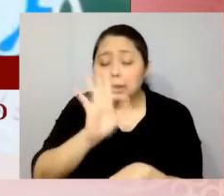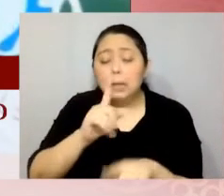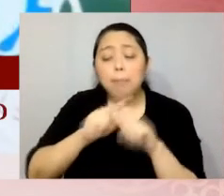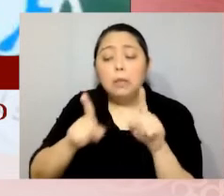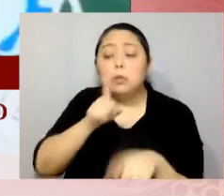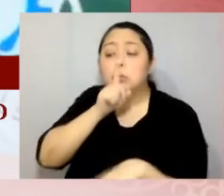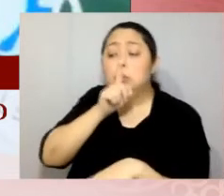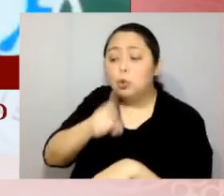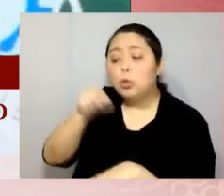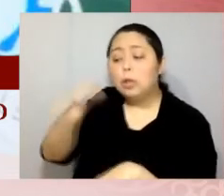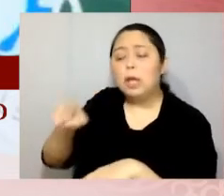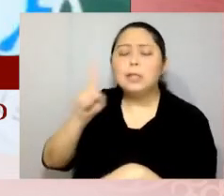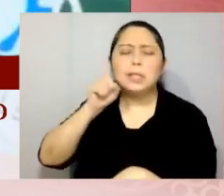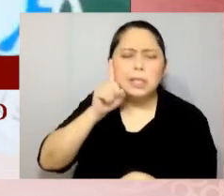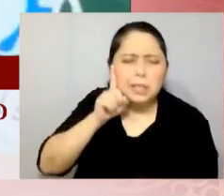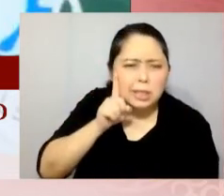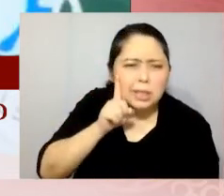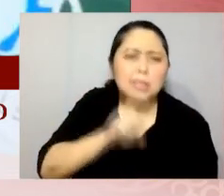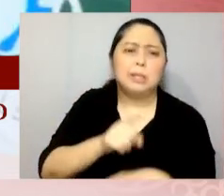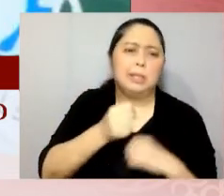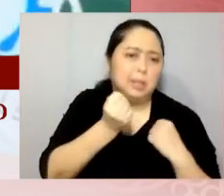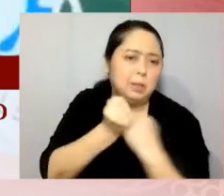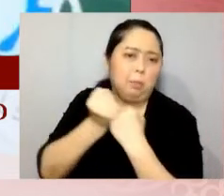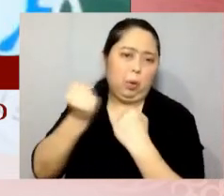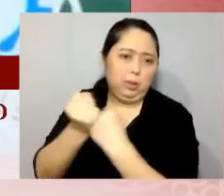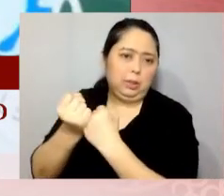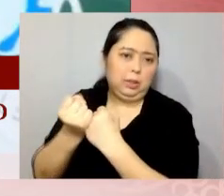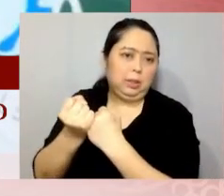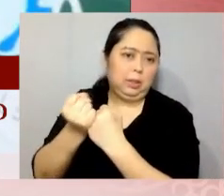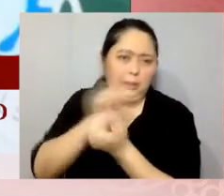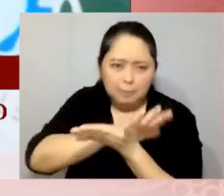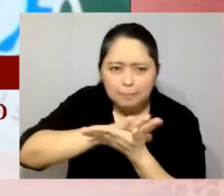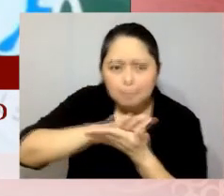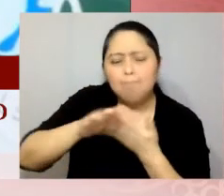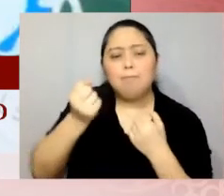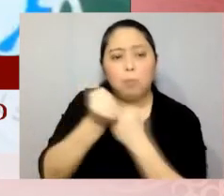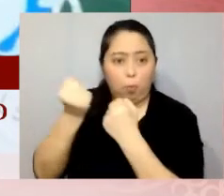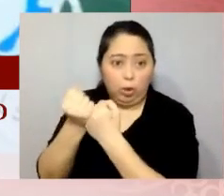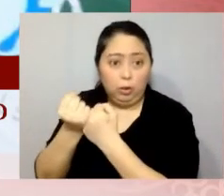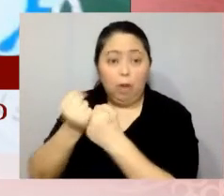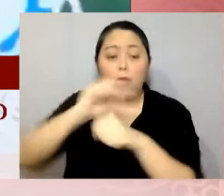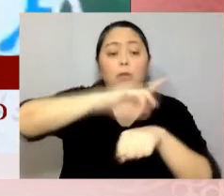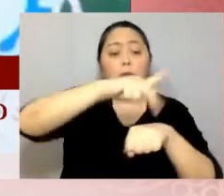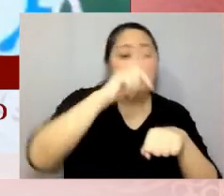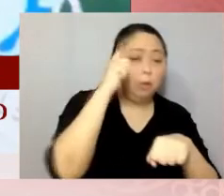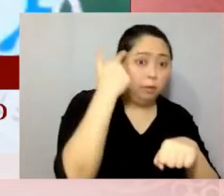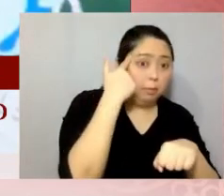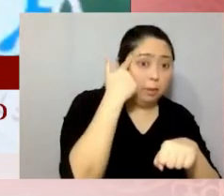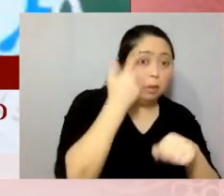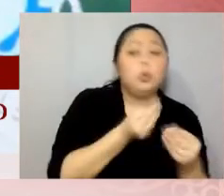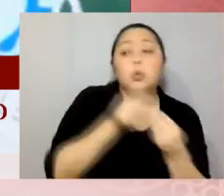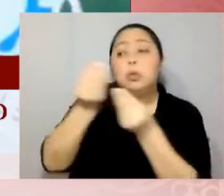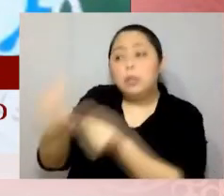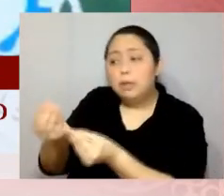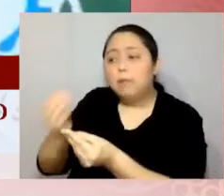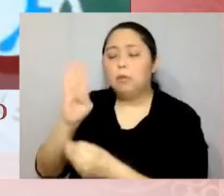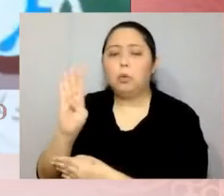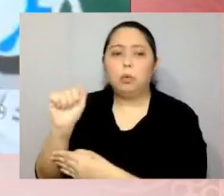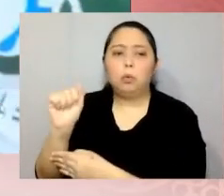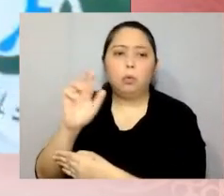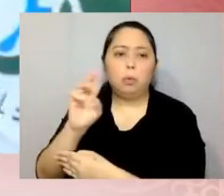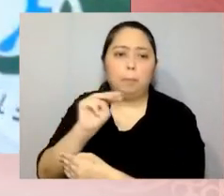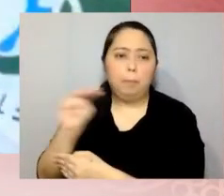ensure the smooth support of the national government from the national government to BARM of this particular